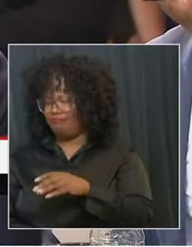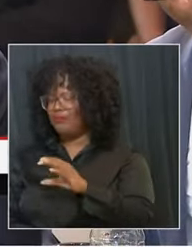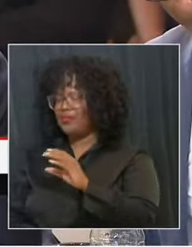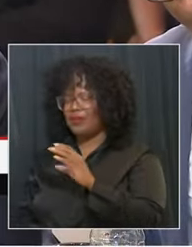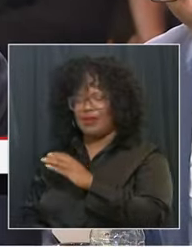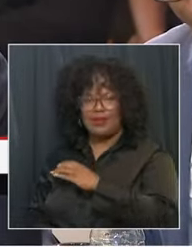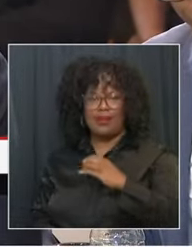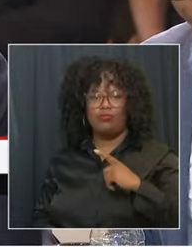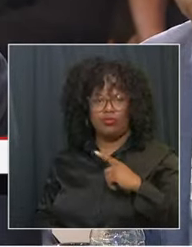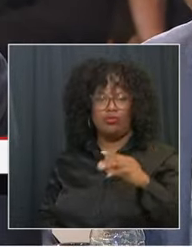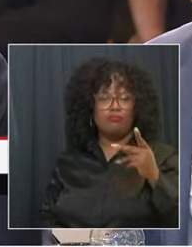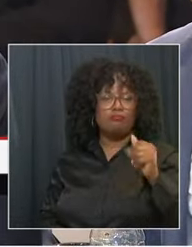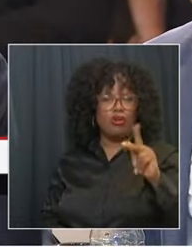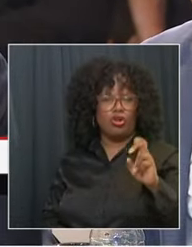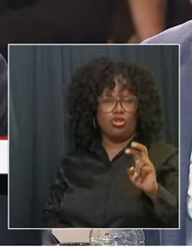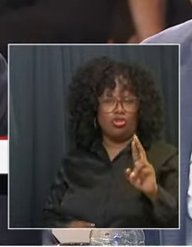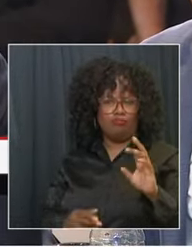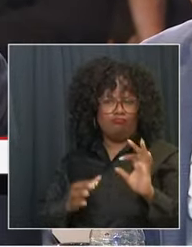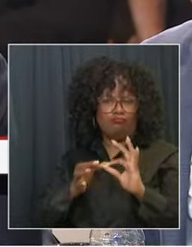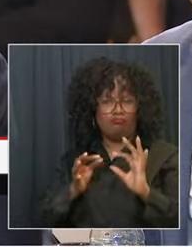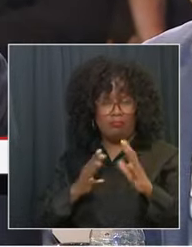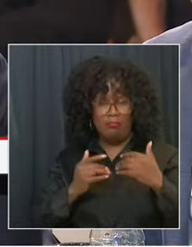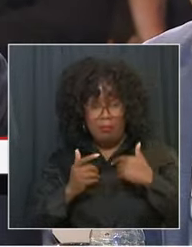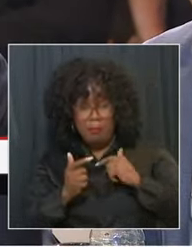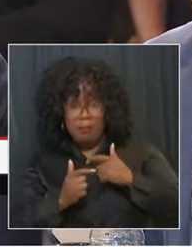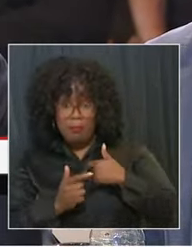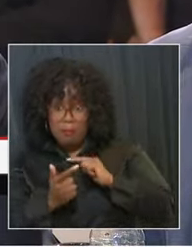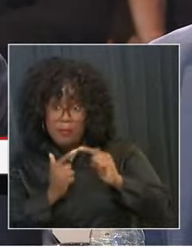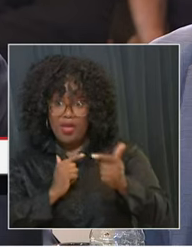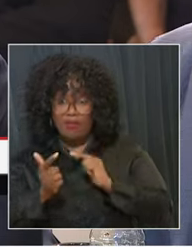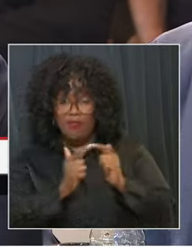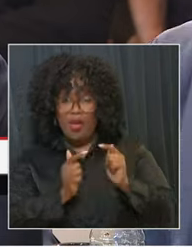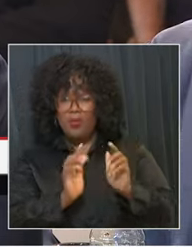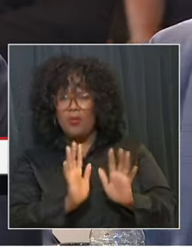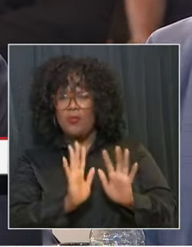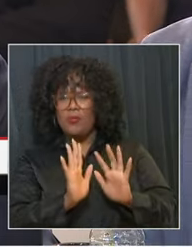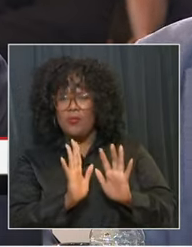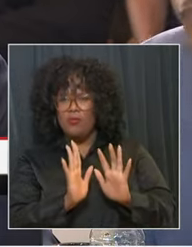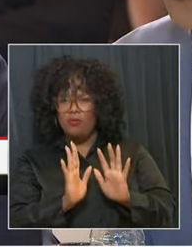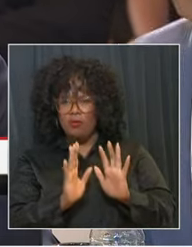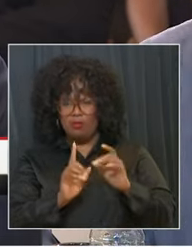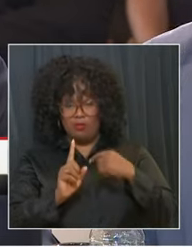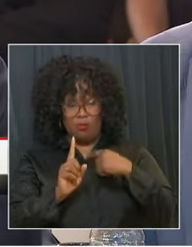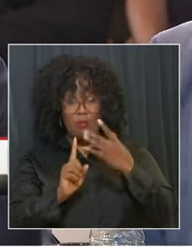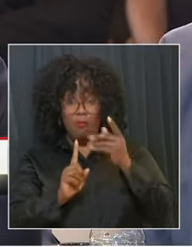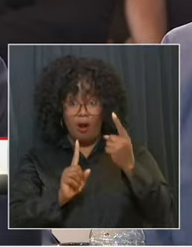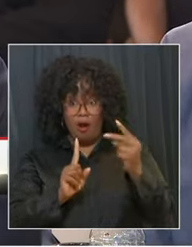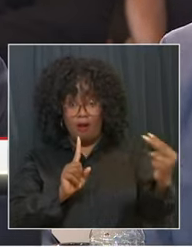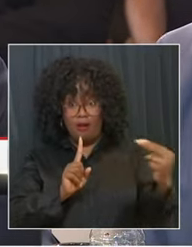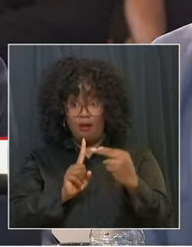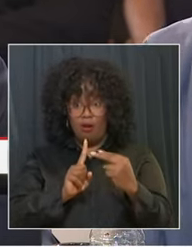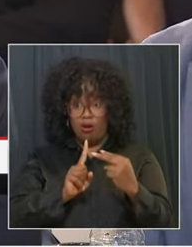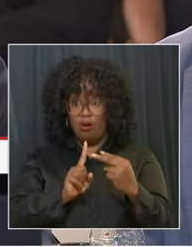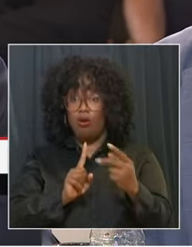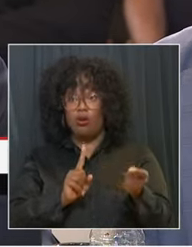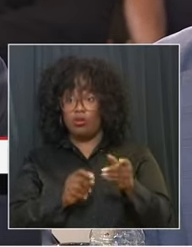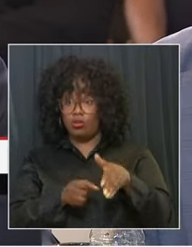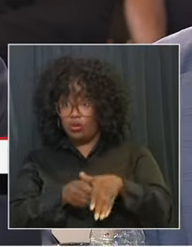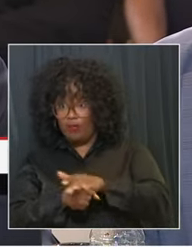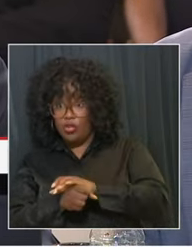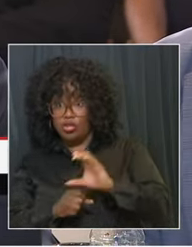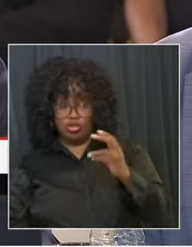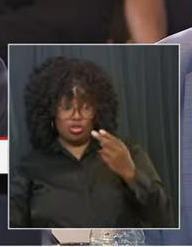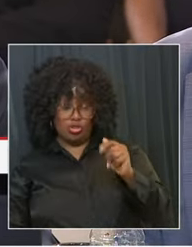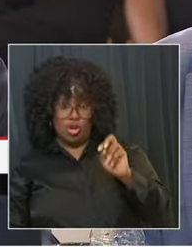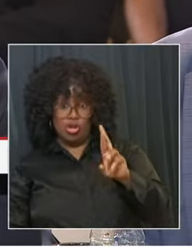our sectors. That doesn't speak to the pay differential for our charters. So is there a plan there? I think